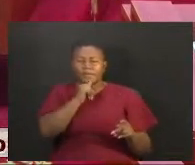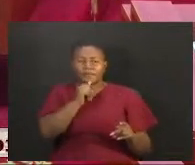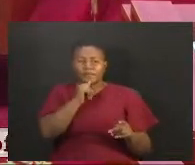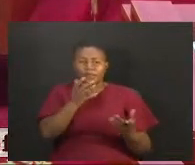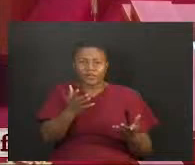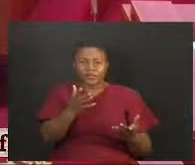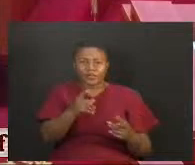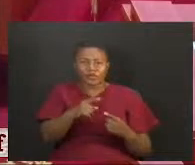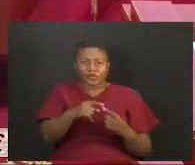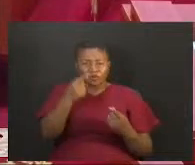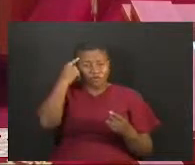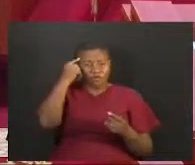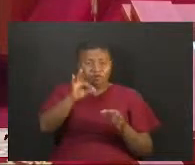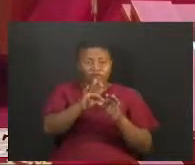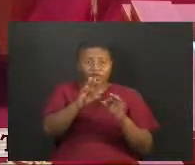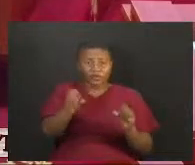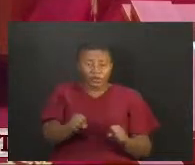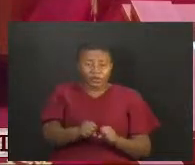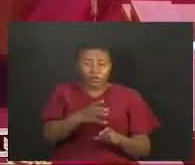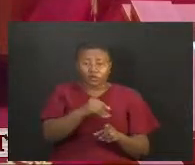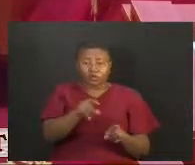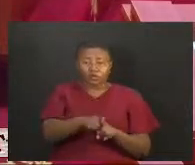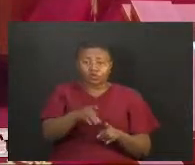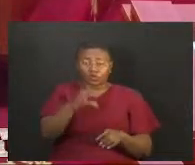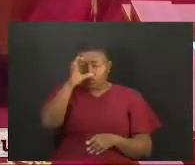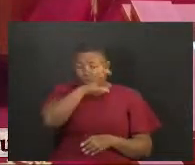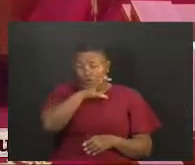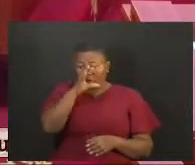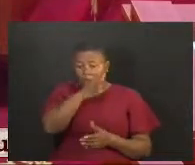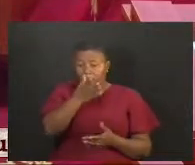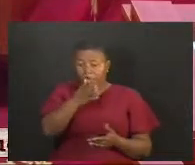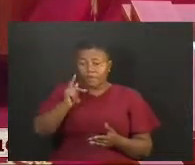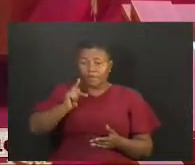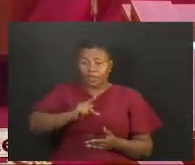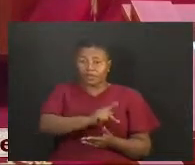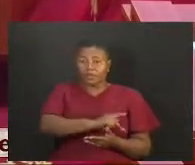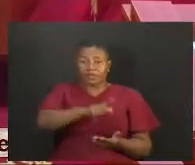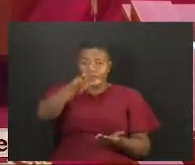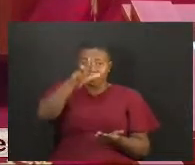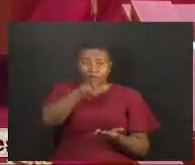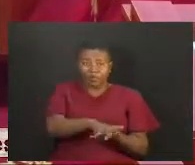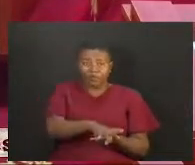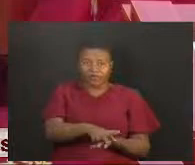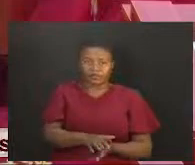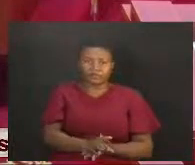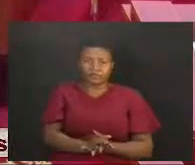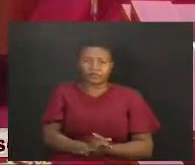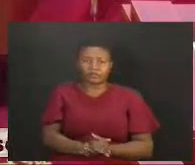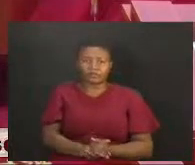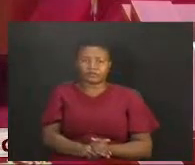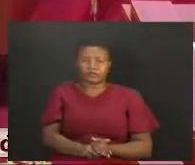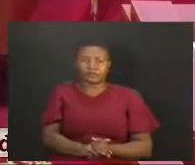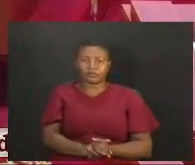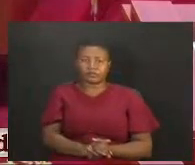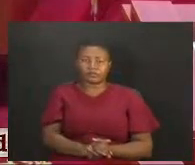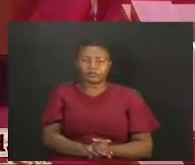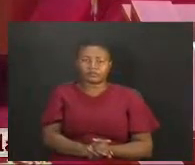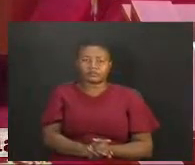medium-term expenditure framework, and seek parliamentary approval for all multi-year commitments as required by